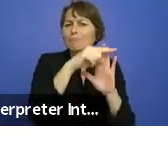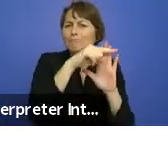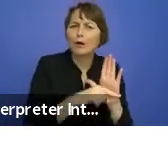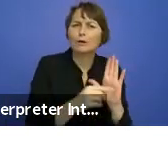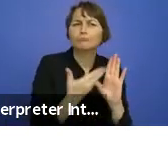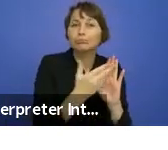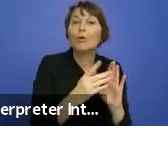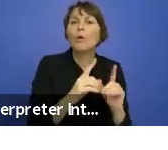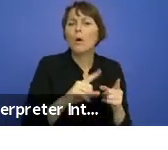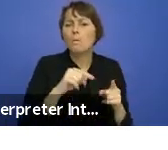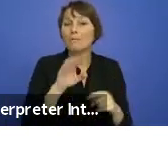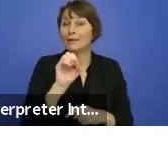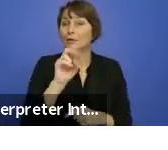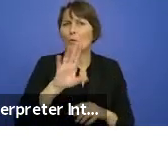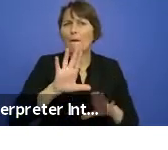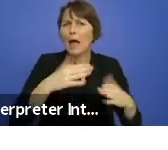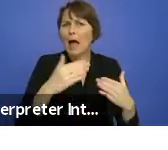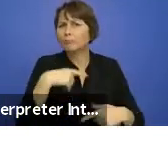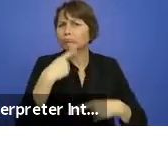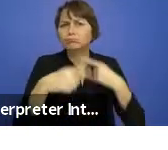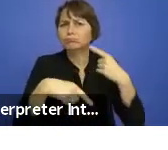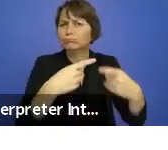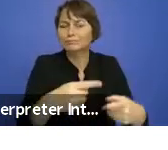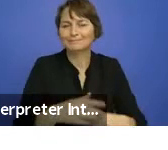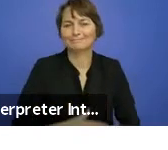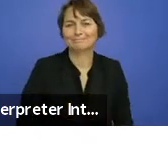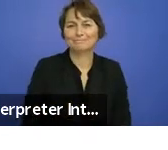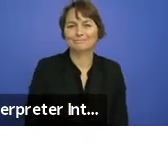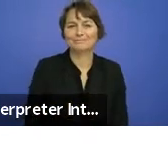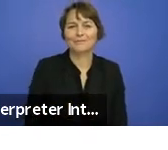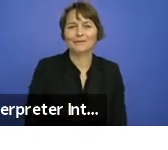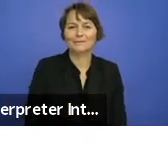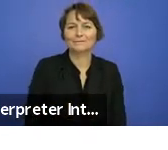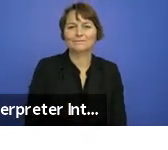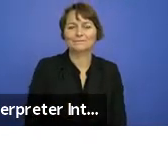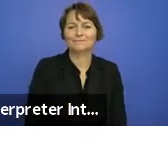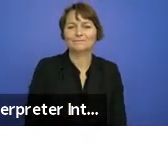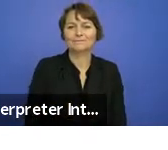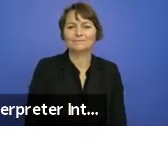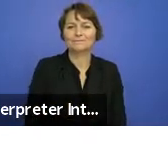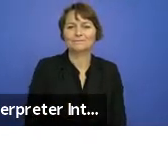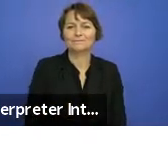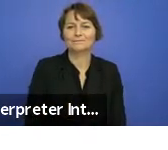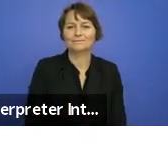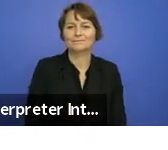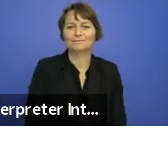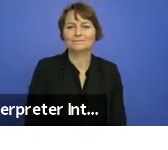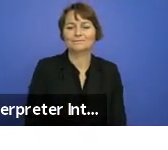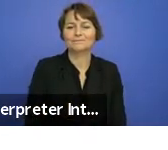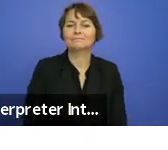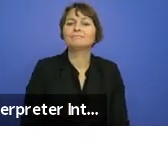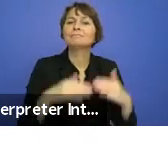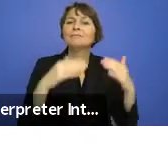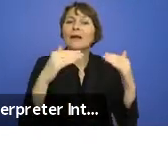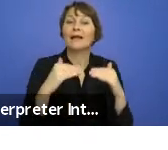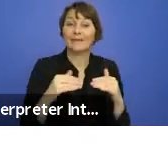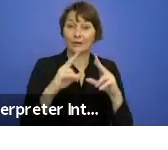at European level. And in terms of the scope of the study, my colleague from